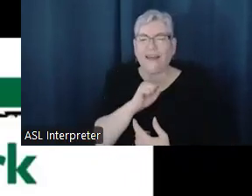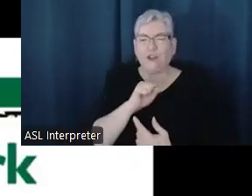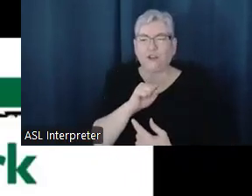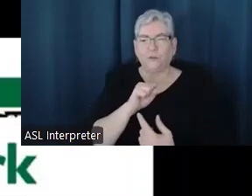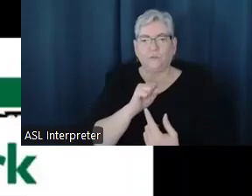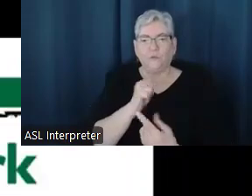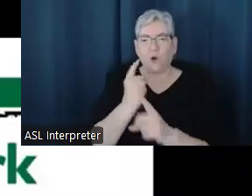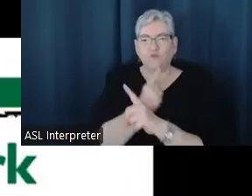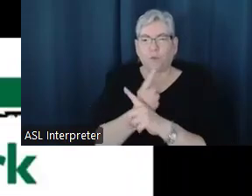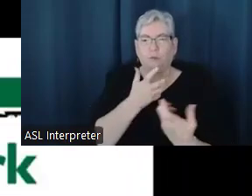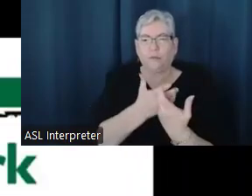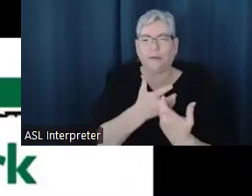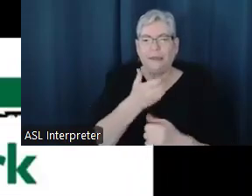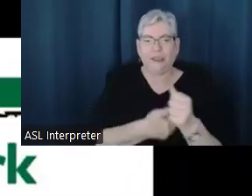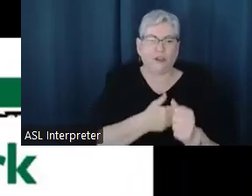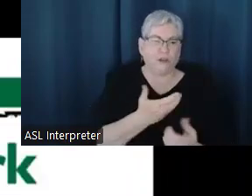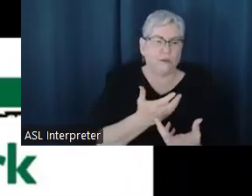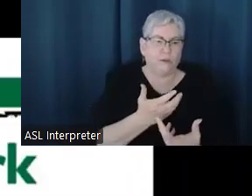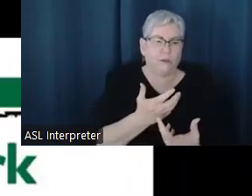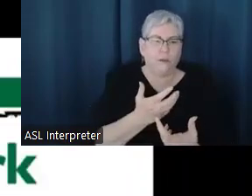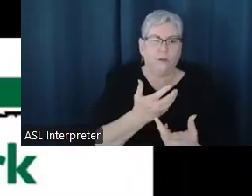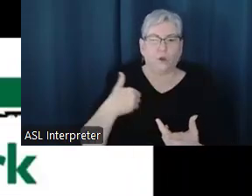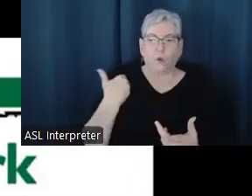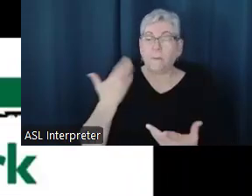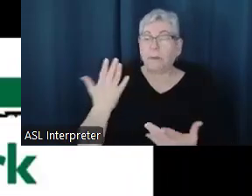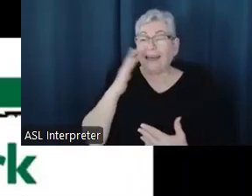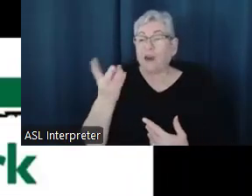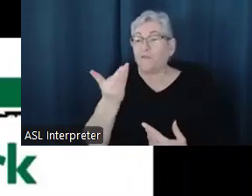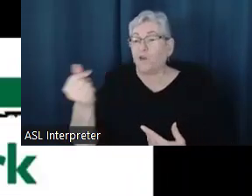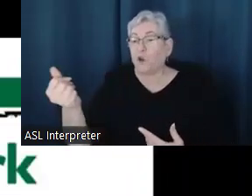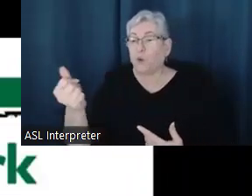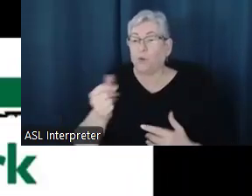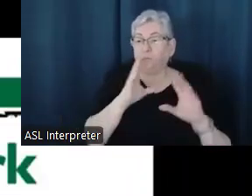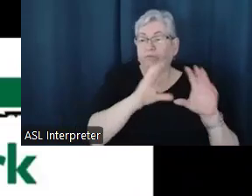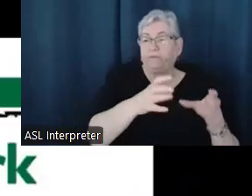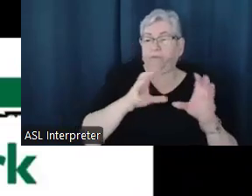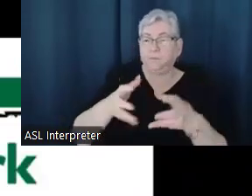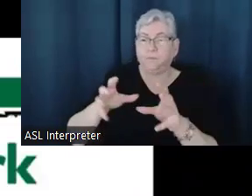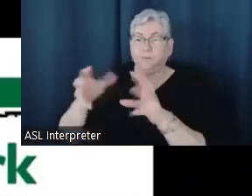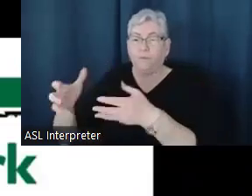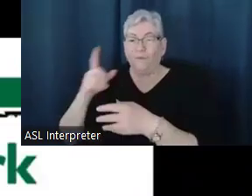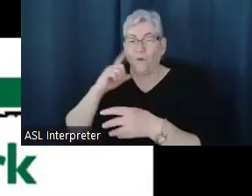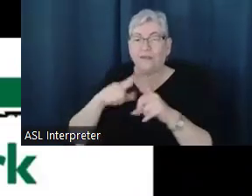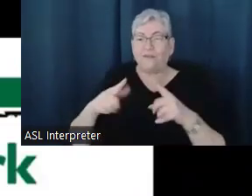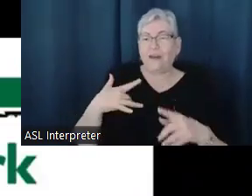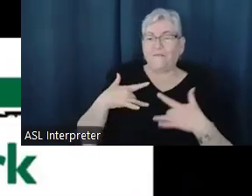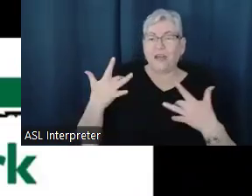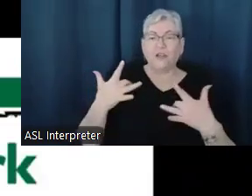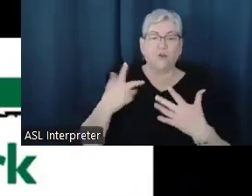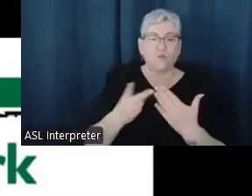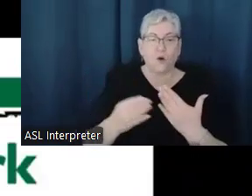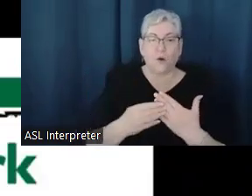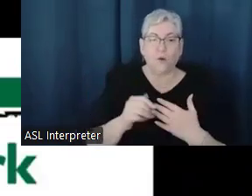Maybe you need multiple approaches as you develop social events or programming. Youth are all individuals